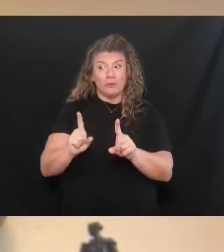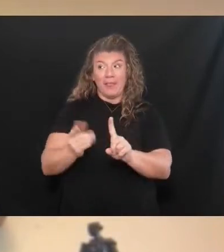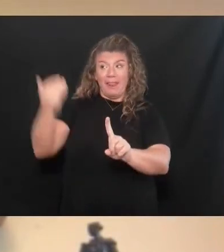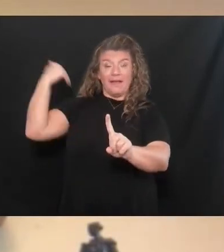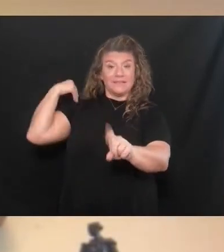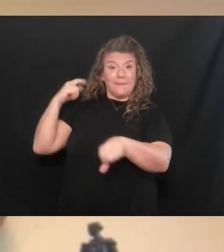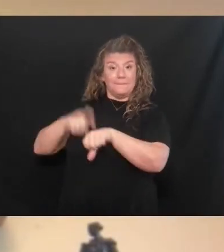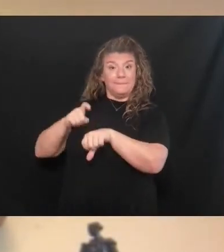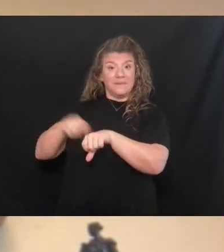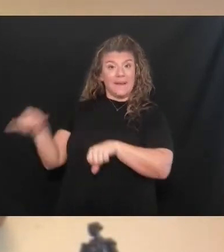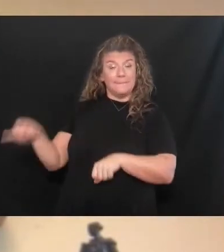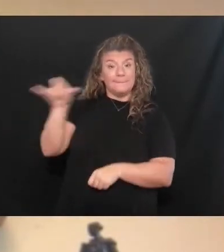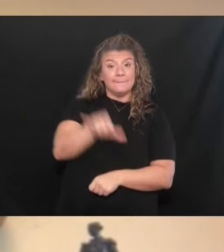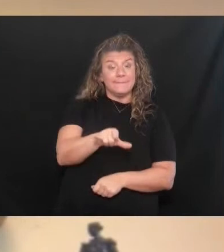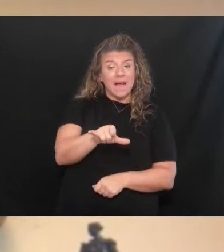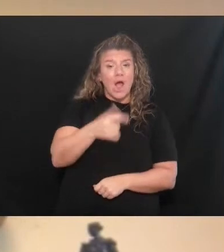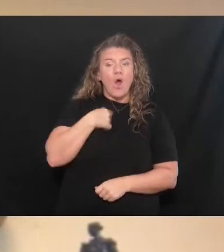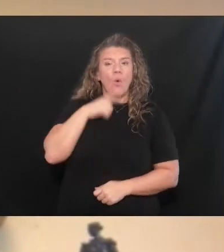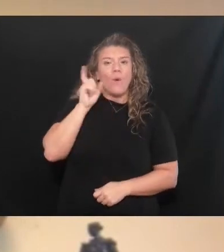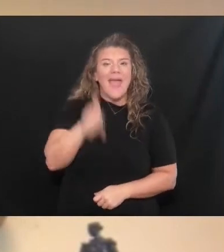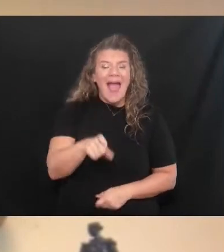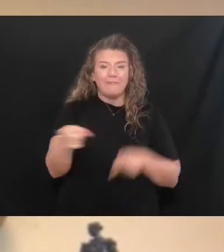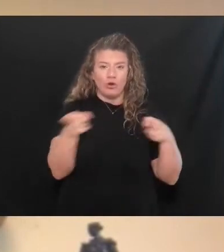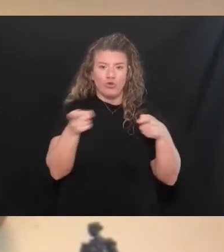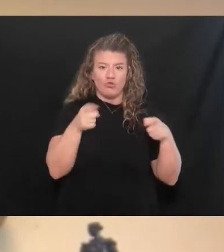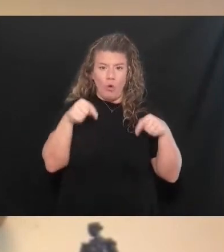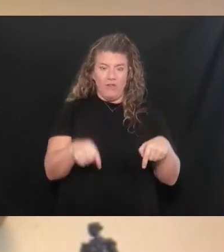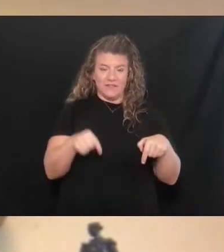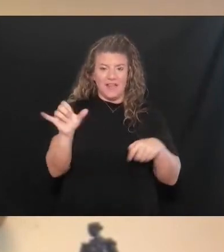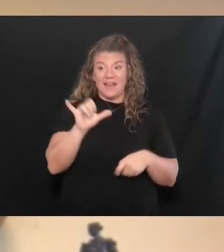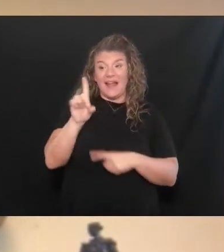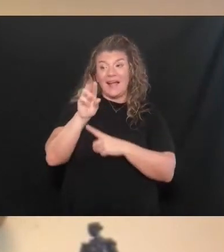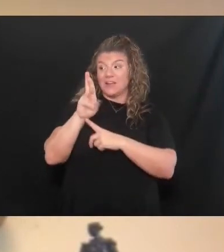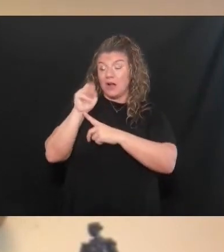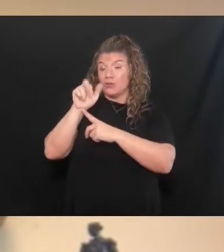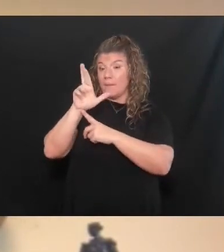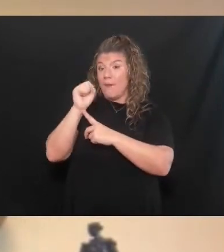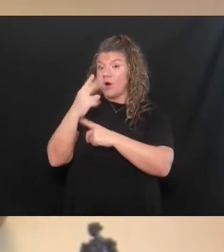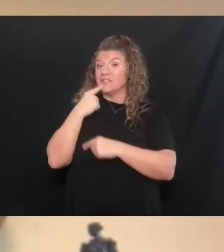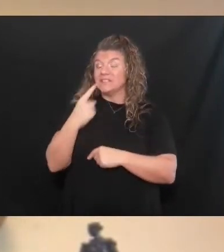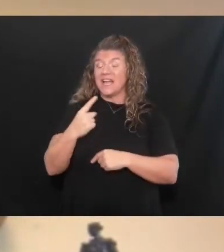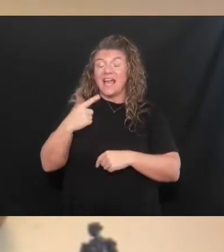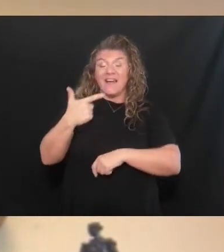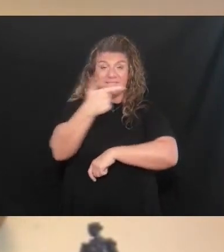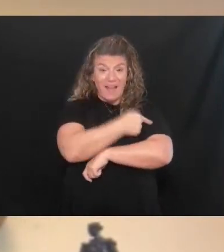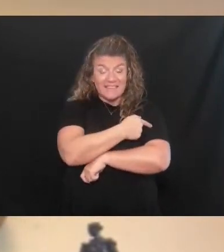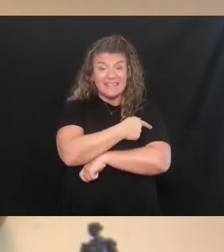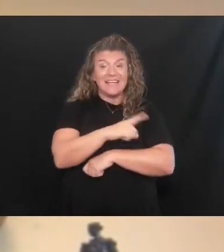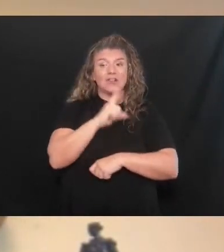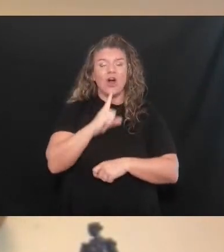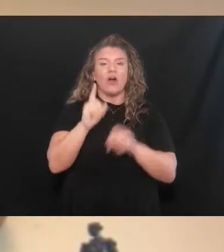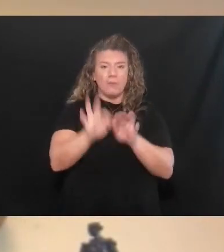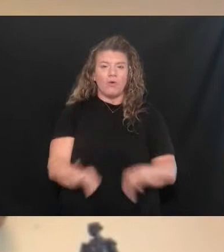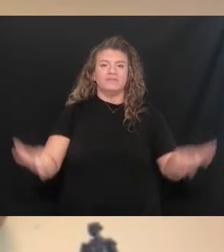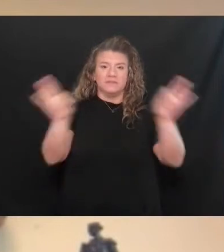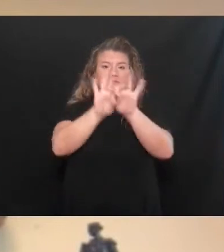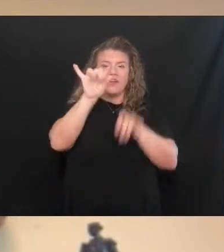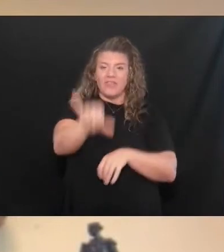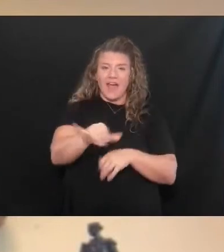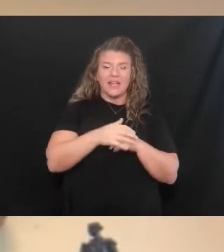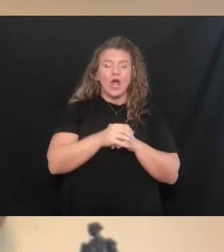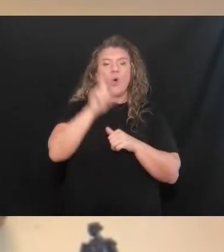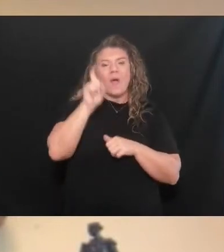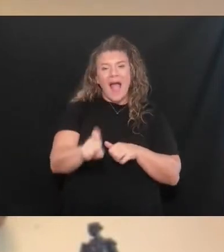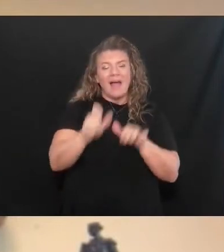surge. We have got to get this under control. And as Dr. Marsh pointed out, vaccinations are key to this. We've got